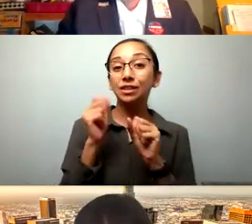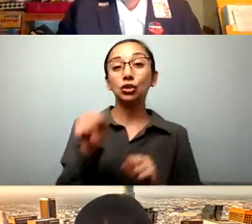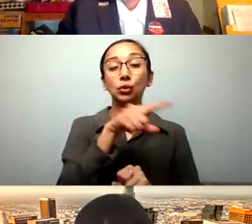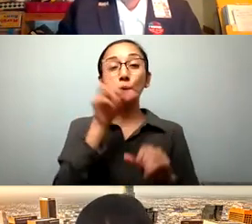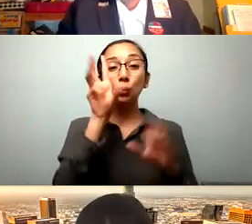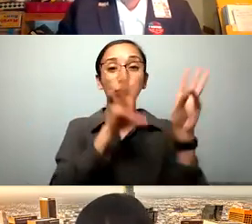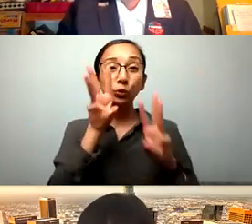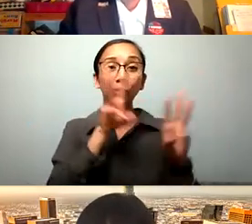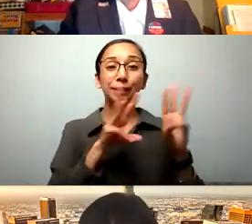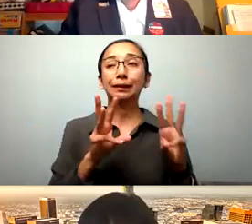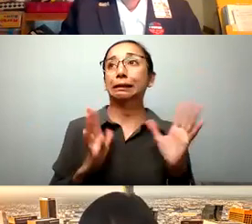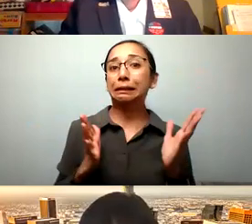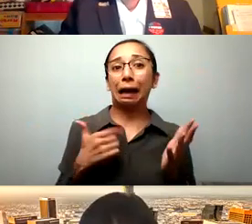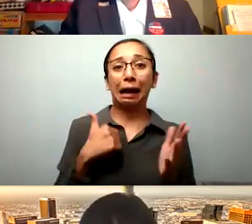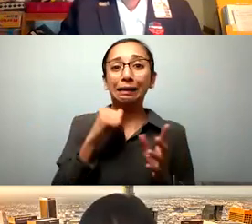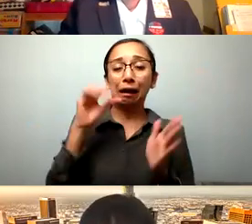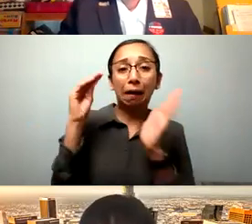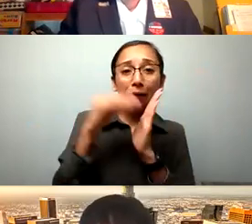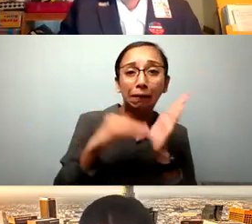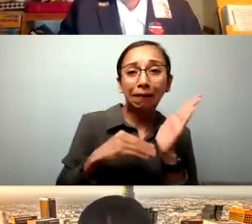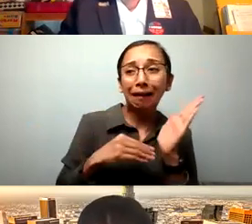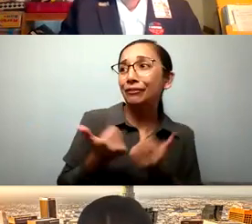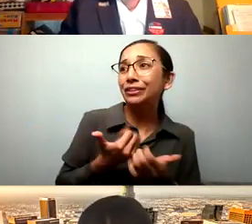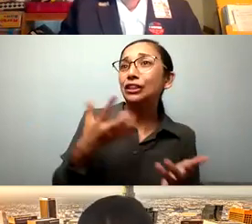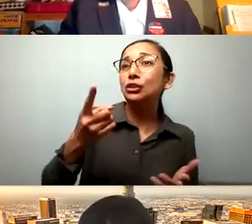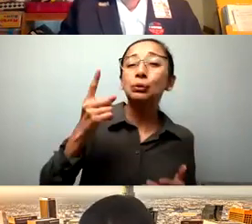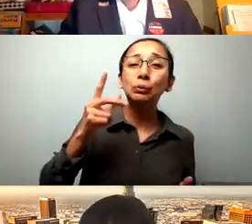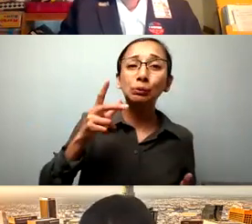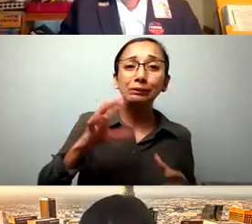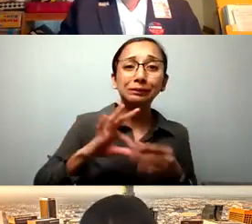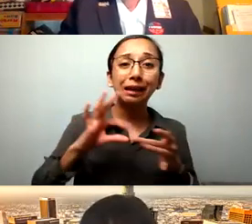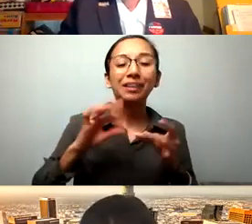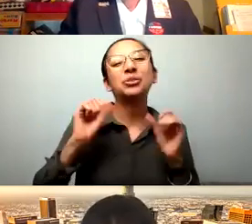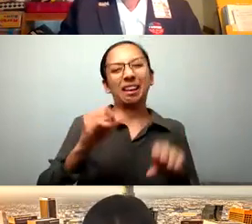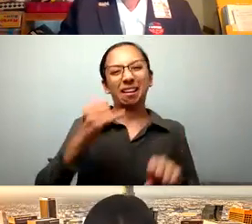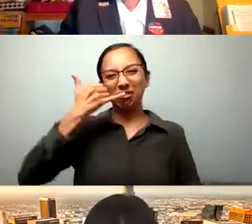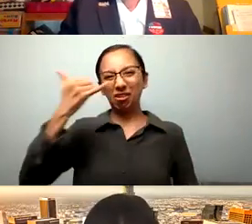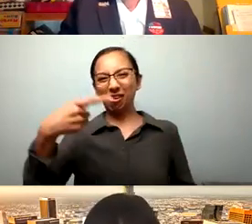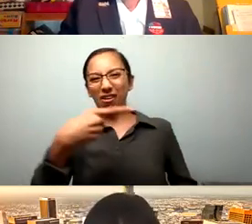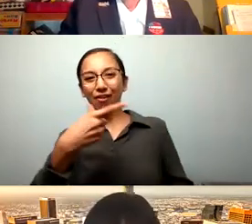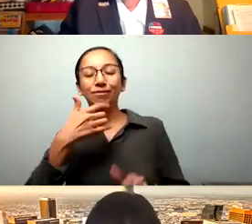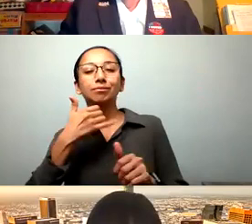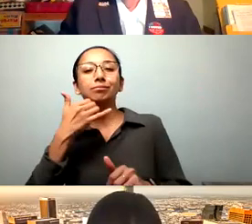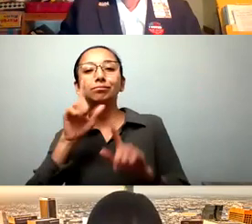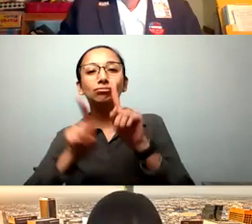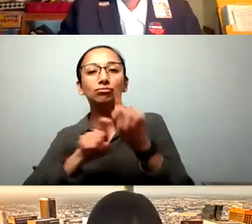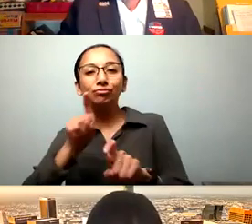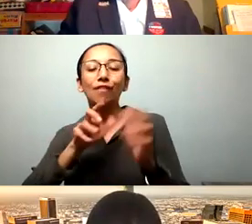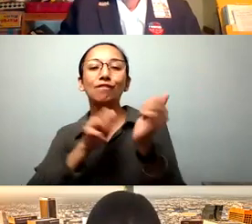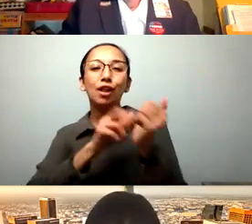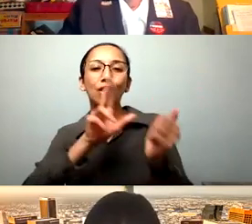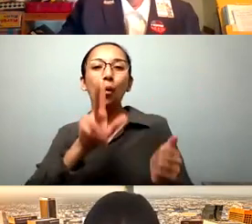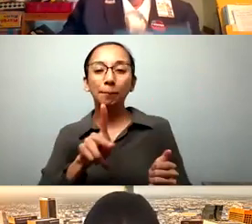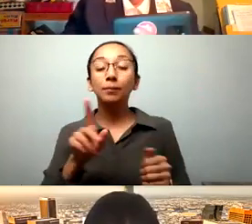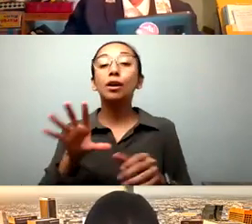didn't get a chance to get everything down that we were saying. You could always call this number to follow up, and there'll be many opportunities. We'll put this in the chat today